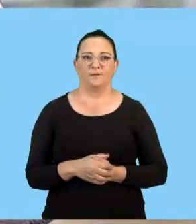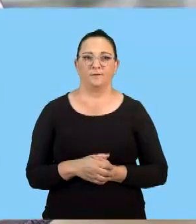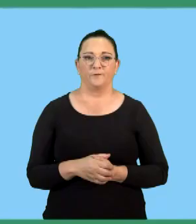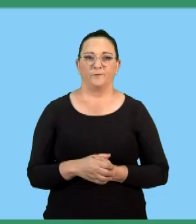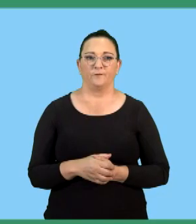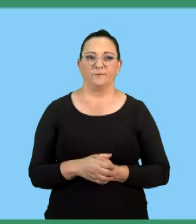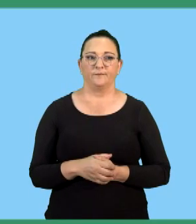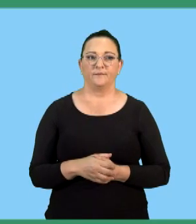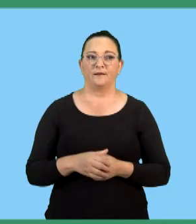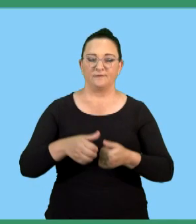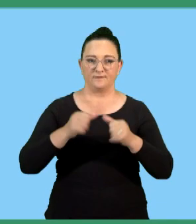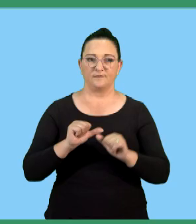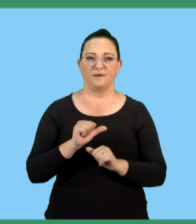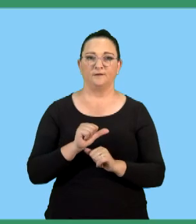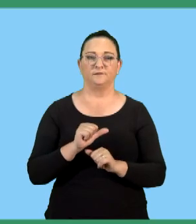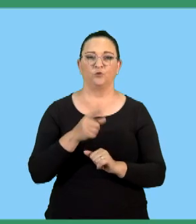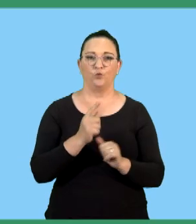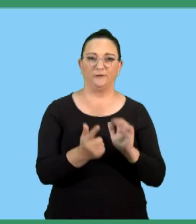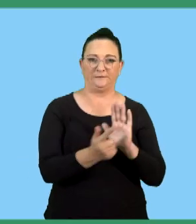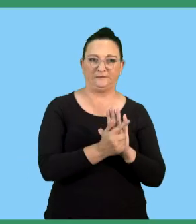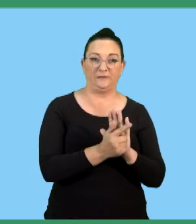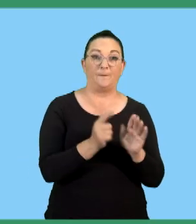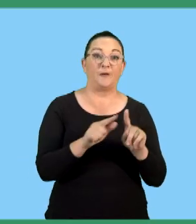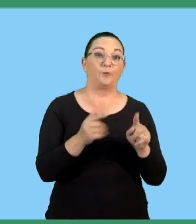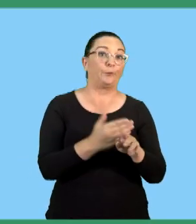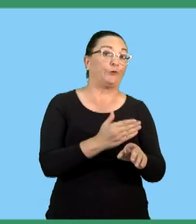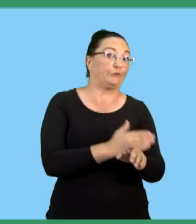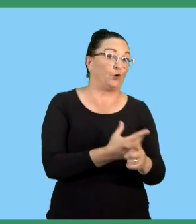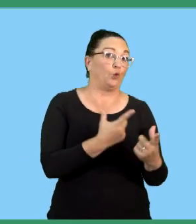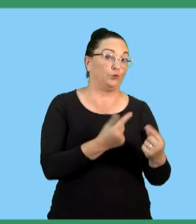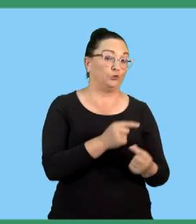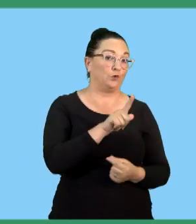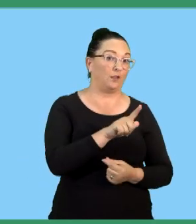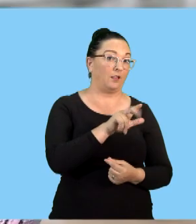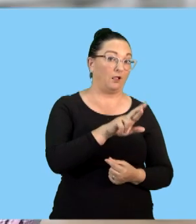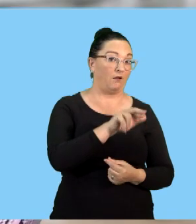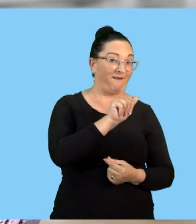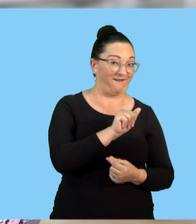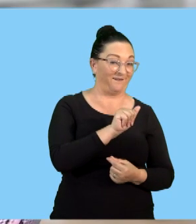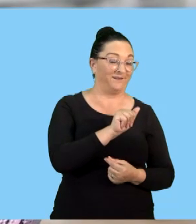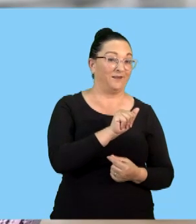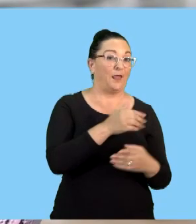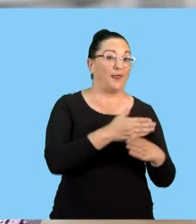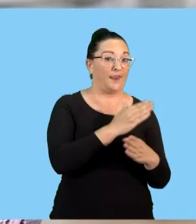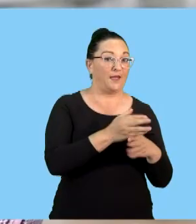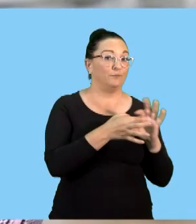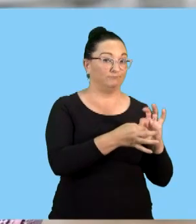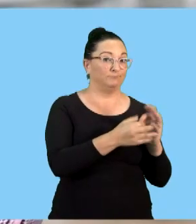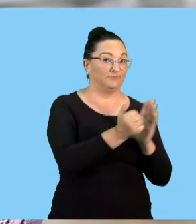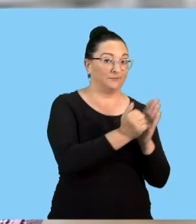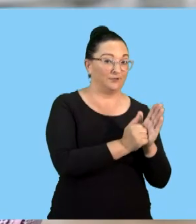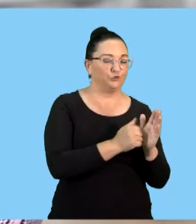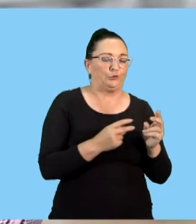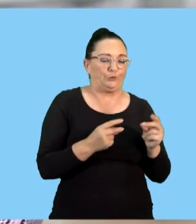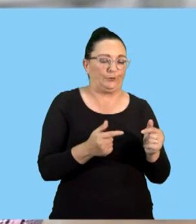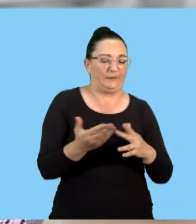to the next legislation. But before we go to the next legislation, which is the Labor Relations Act, we're going to go on a